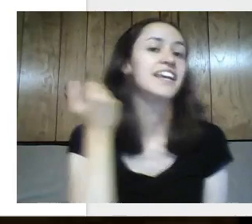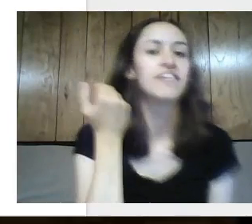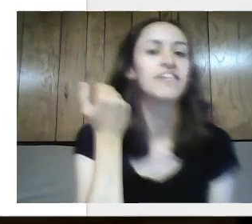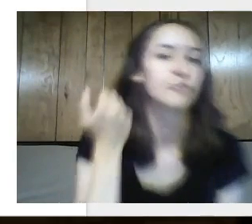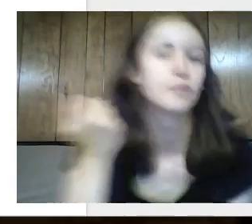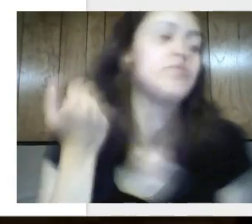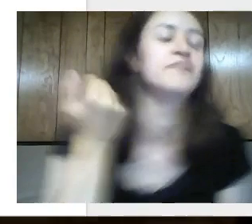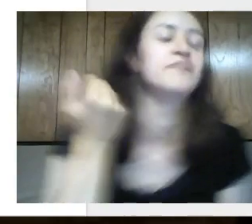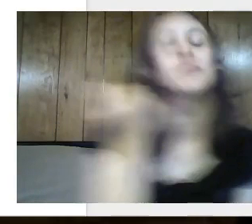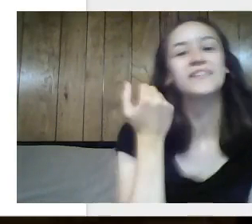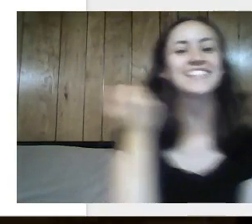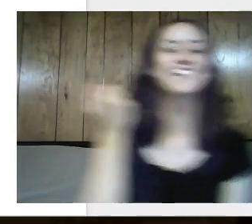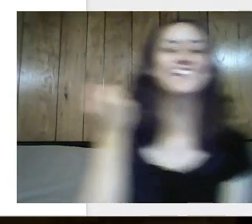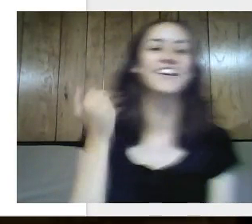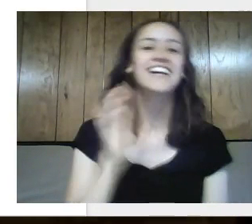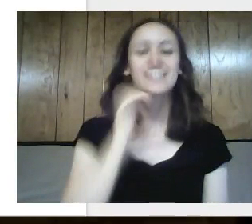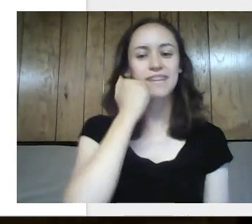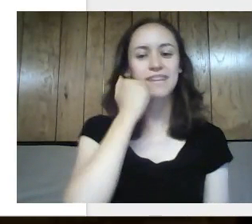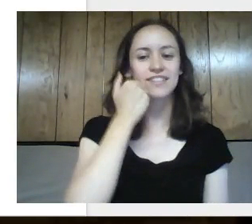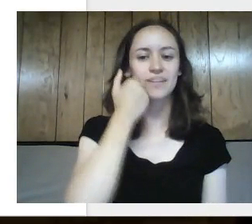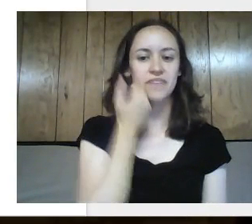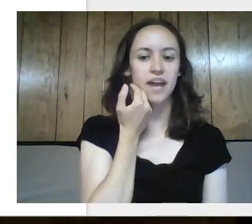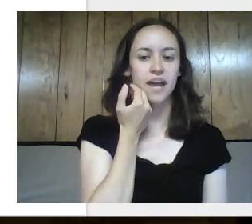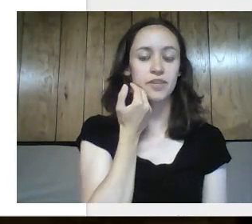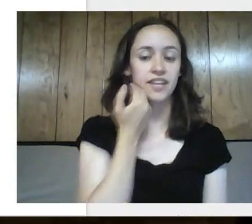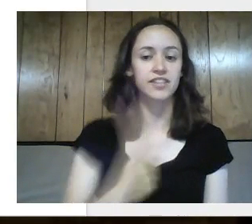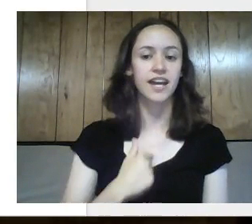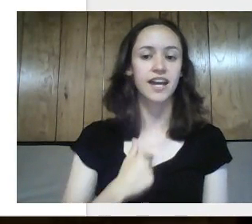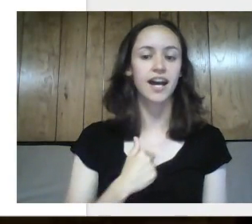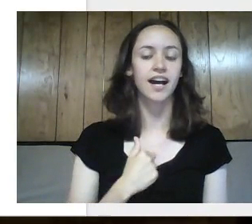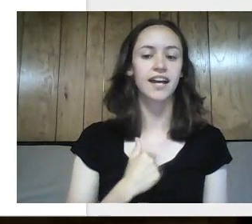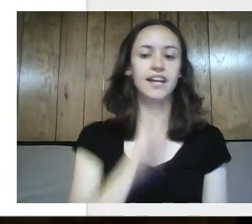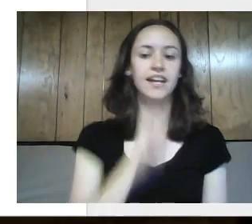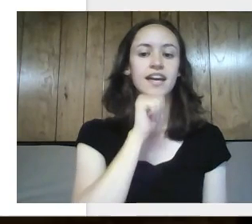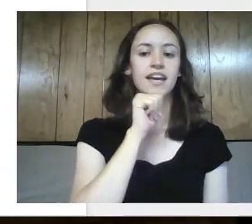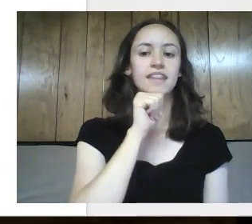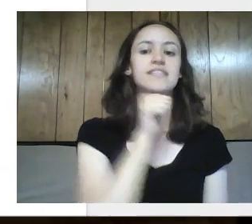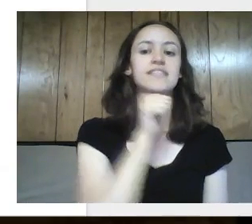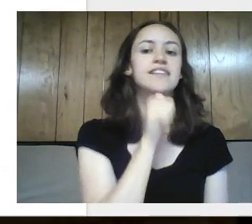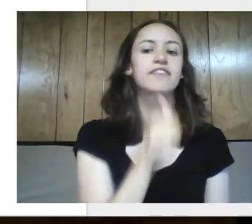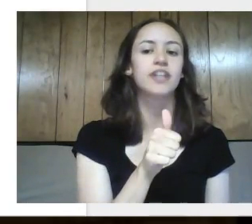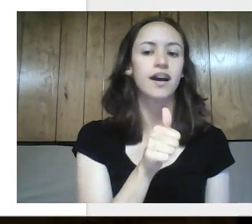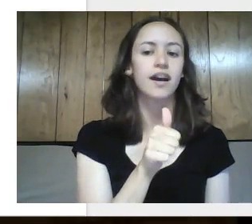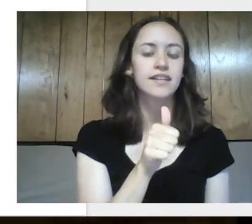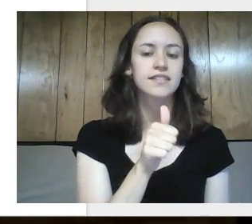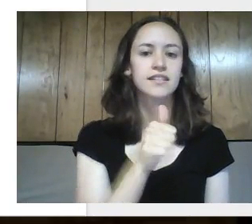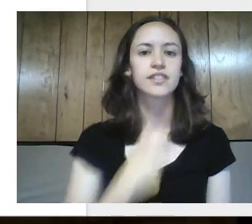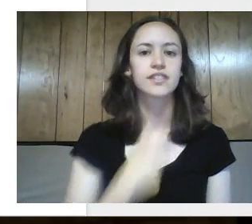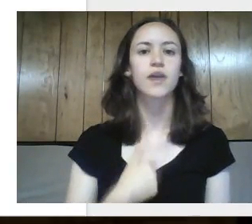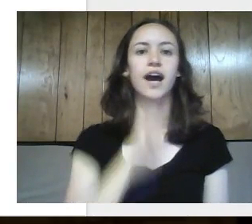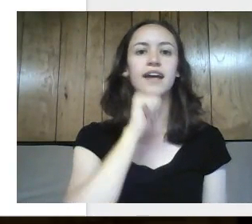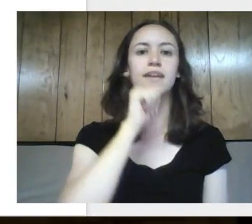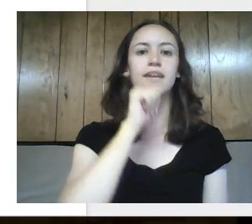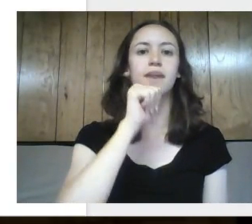a lady of ill repute. So just make sure you can either sign I, this is the sign for not,